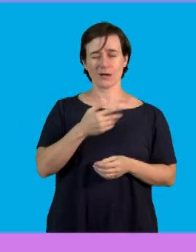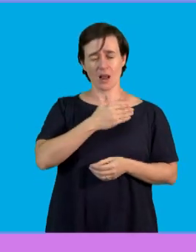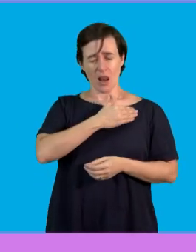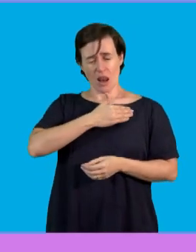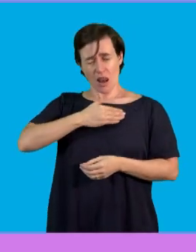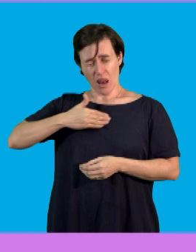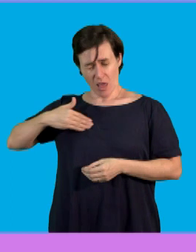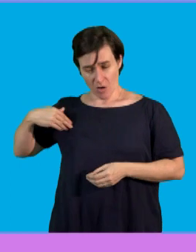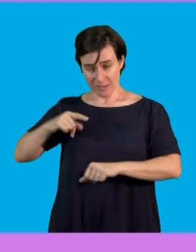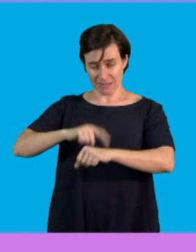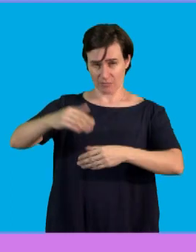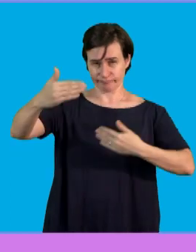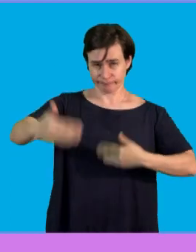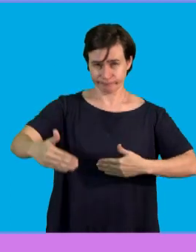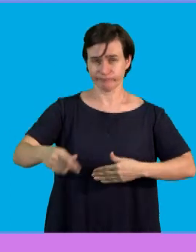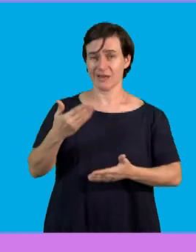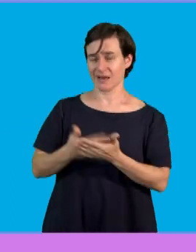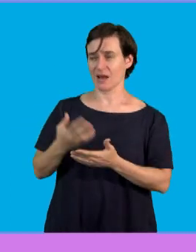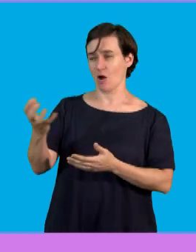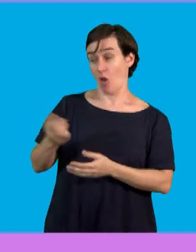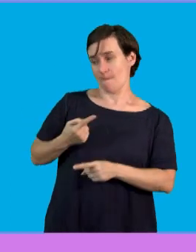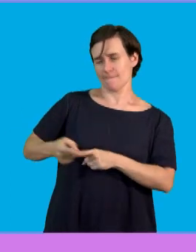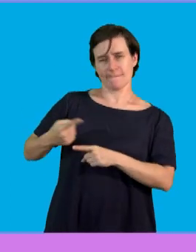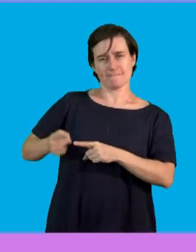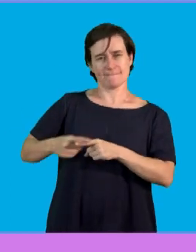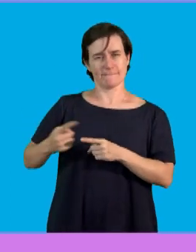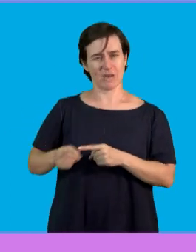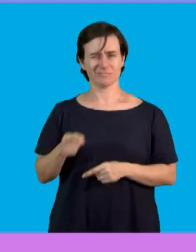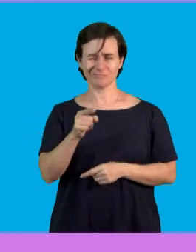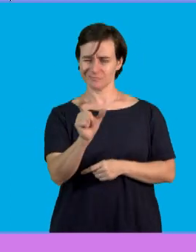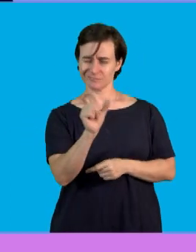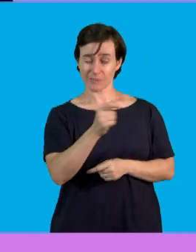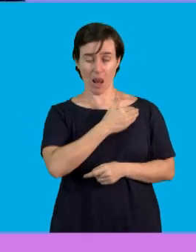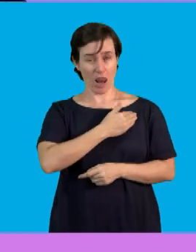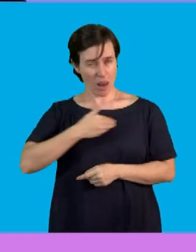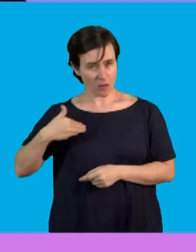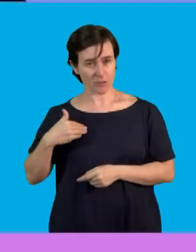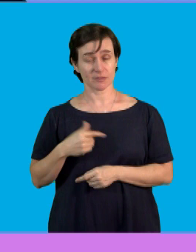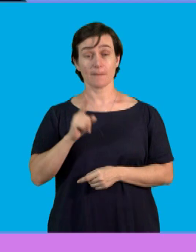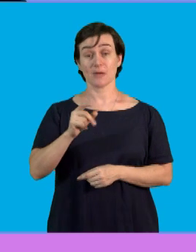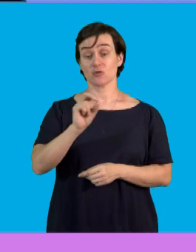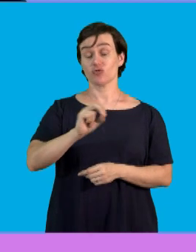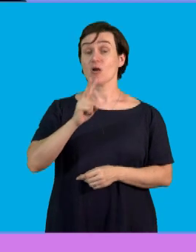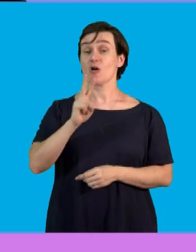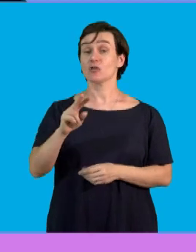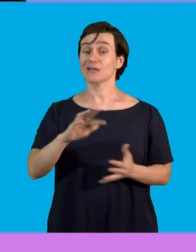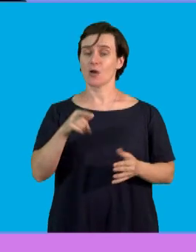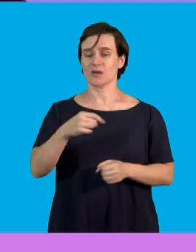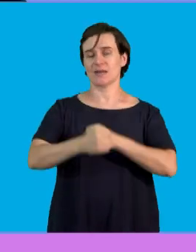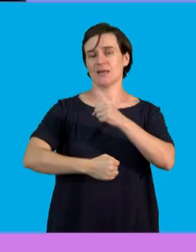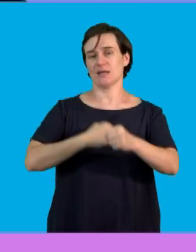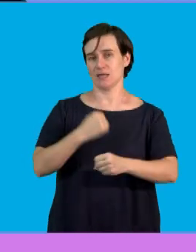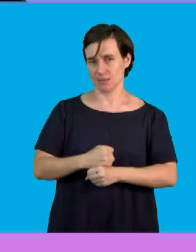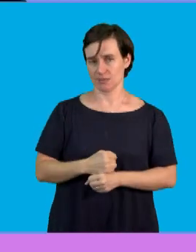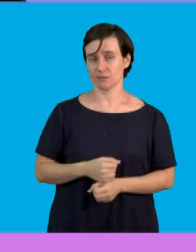longest term? The longest term is our keyword. Write your answer in years. So now we are